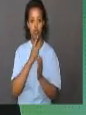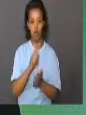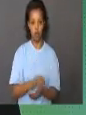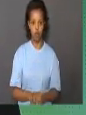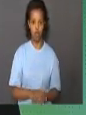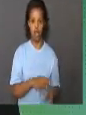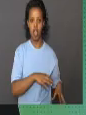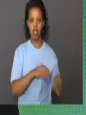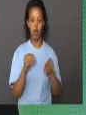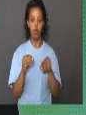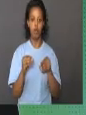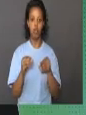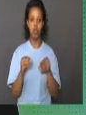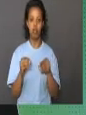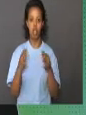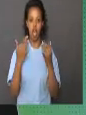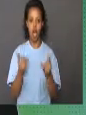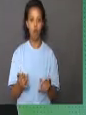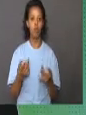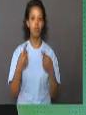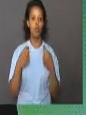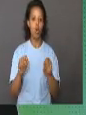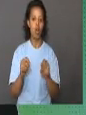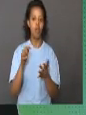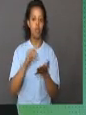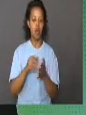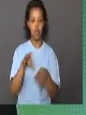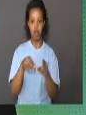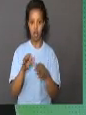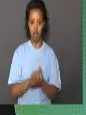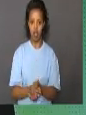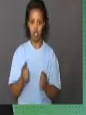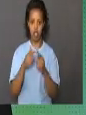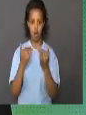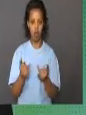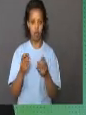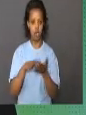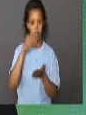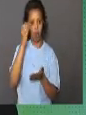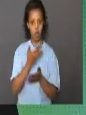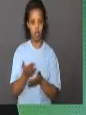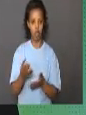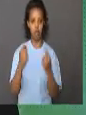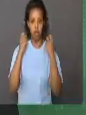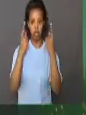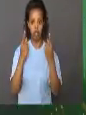Students, let us do an activity to review what we have learned so